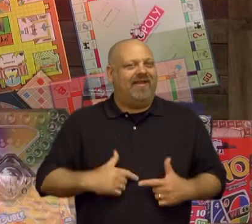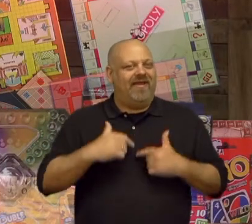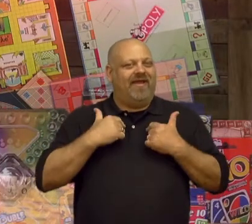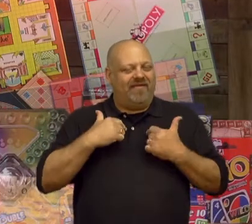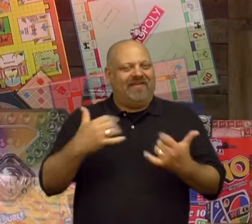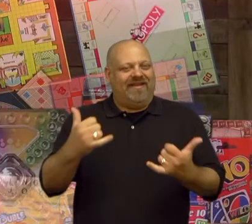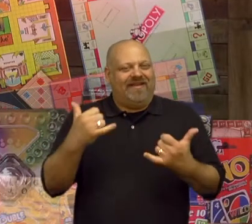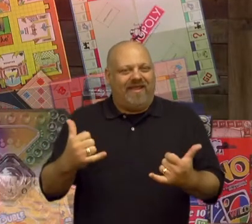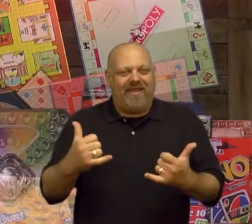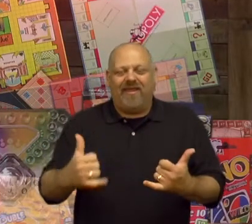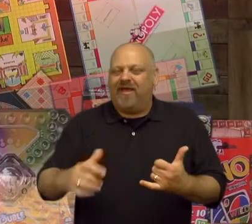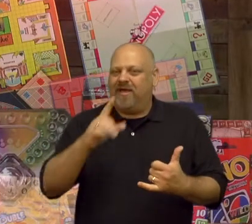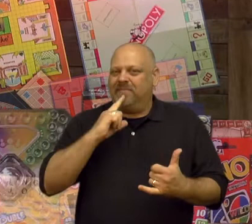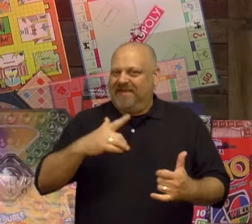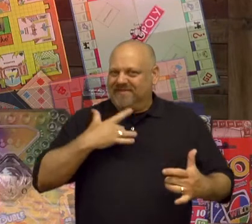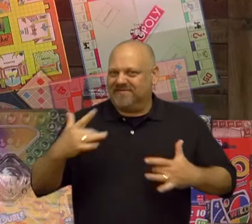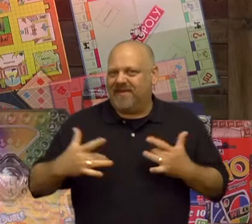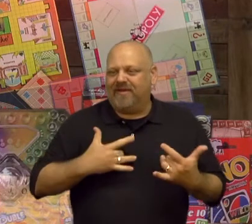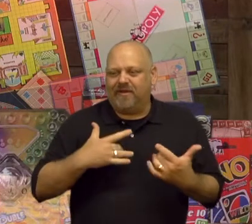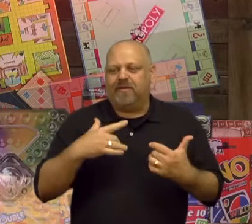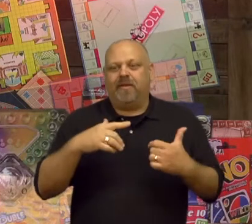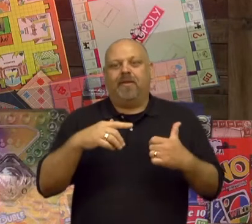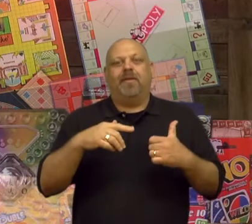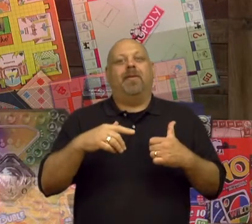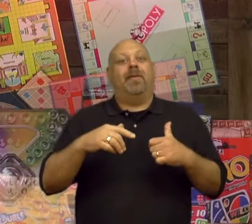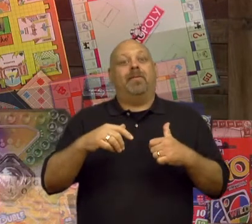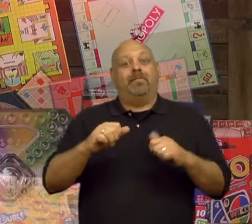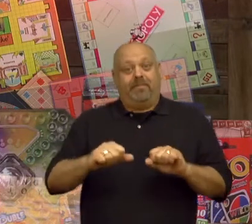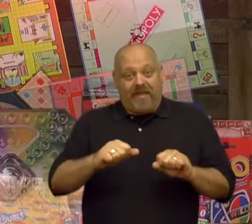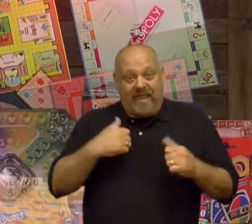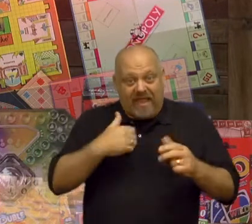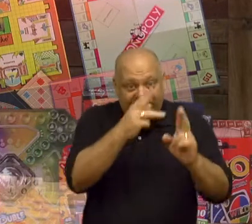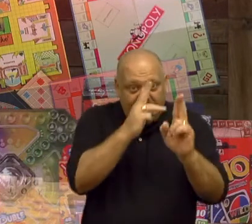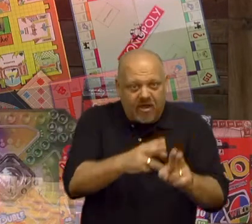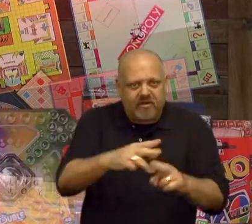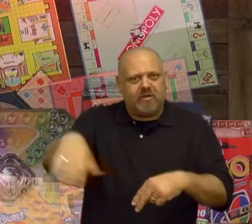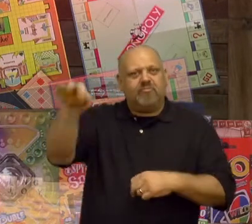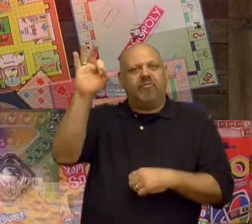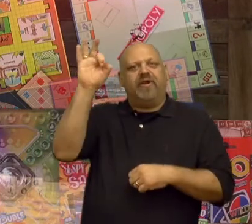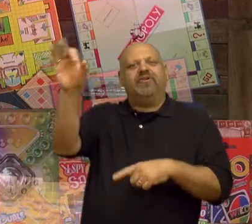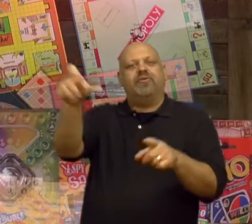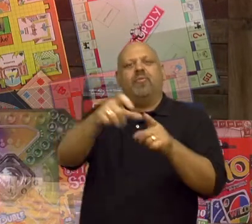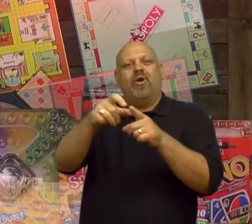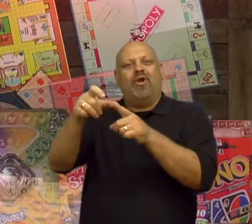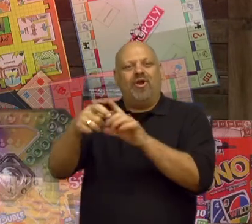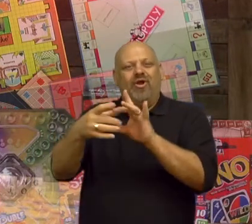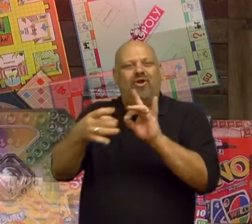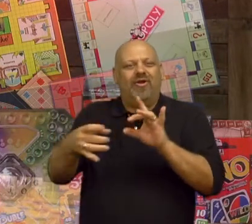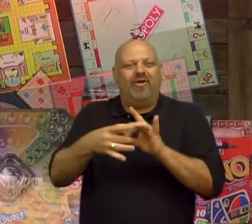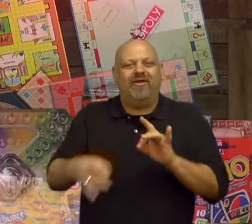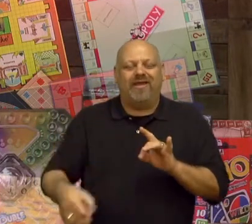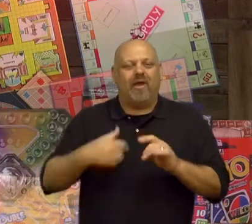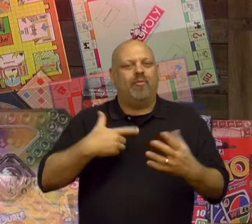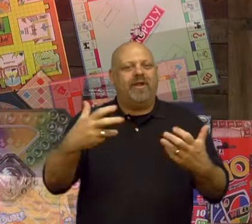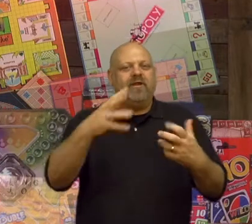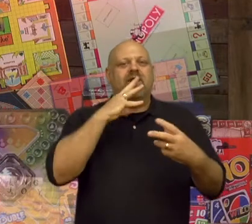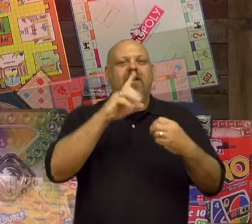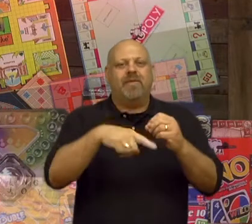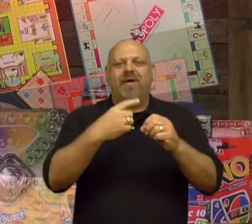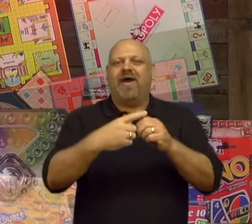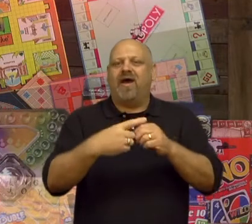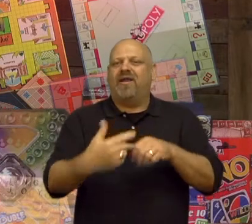I am excited to be and have the honor to preach the word. I wanted to talk about adversity,